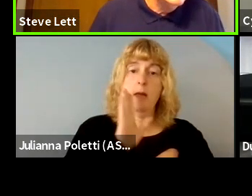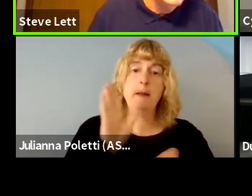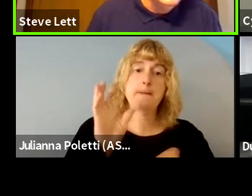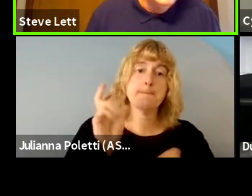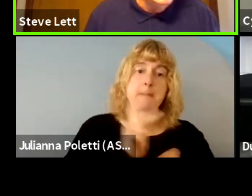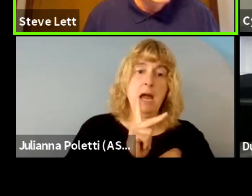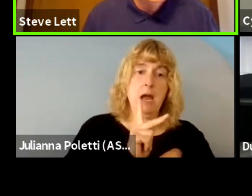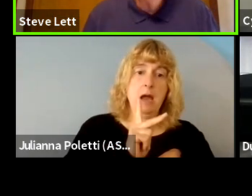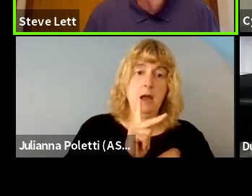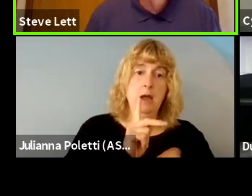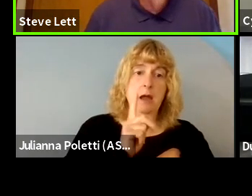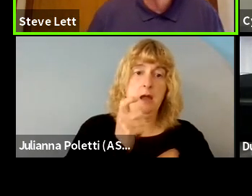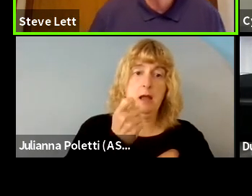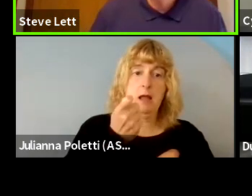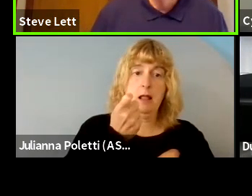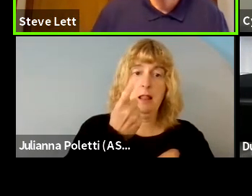at